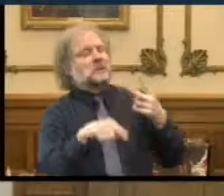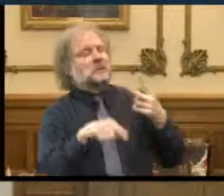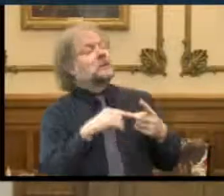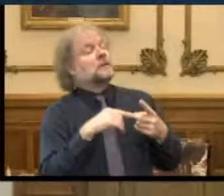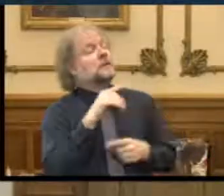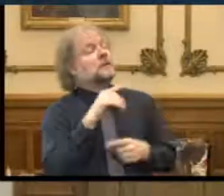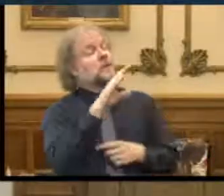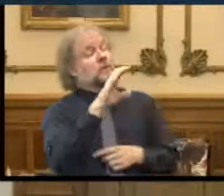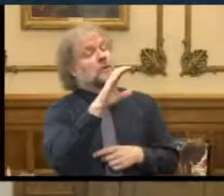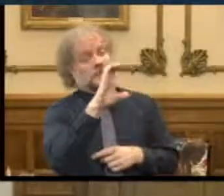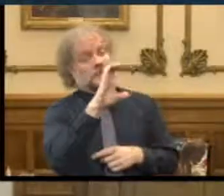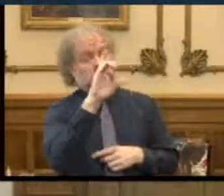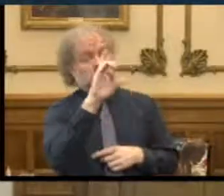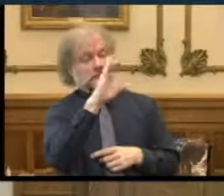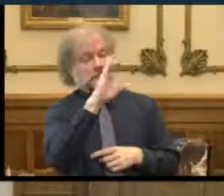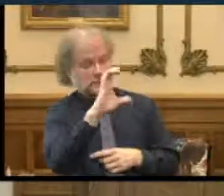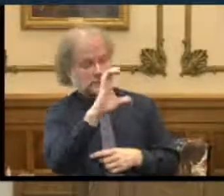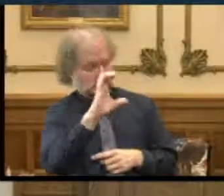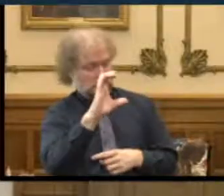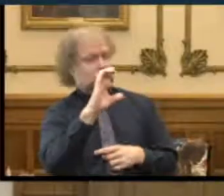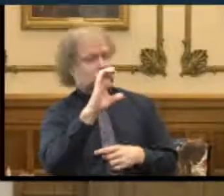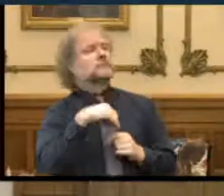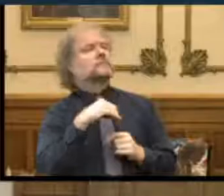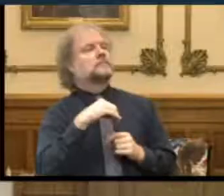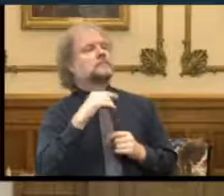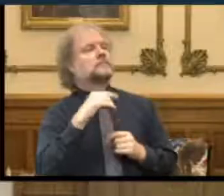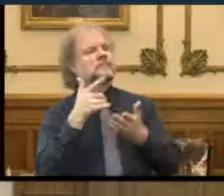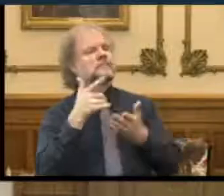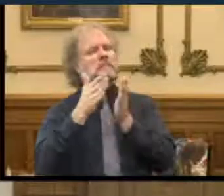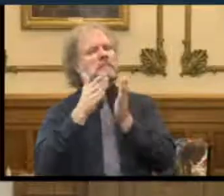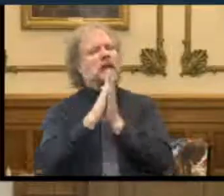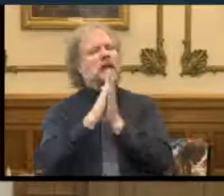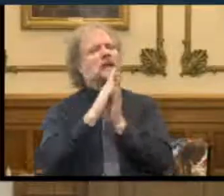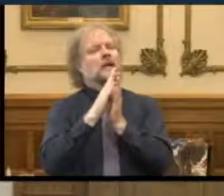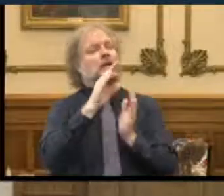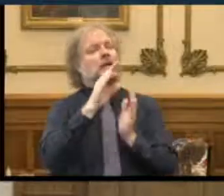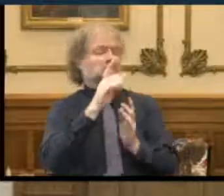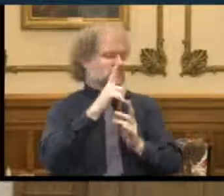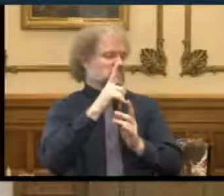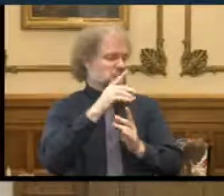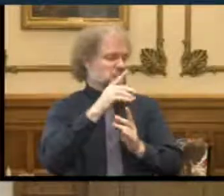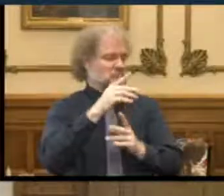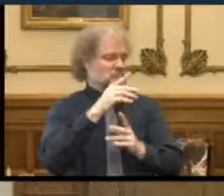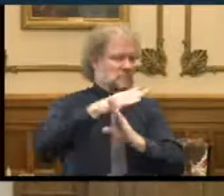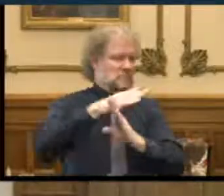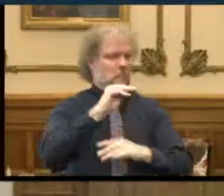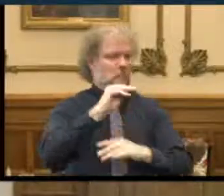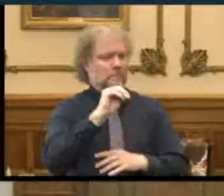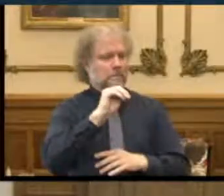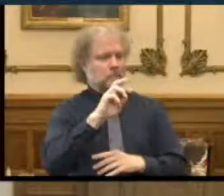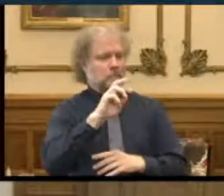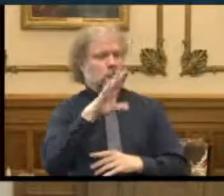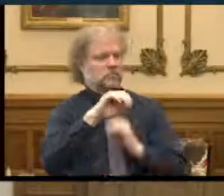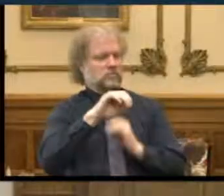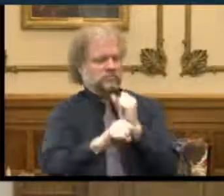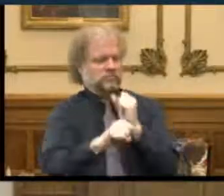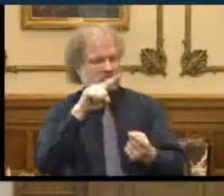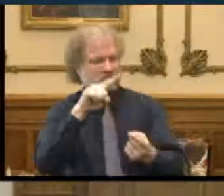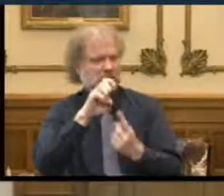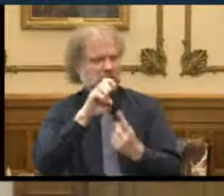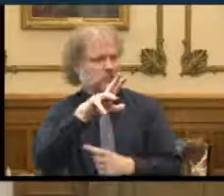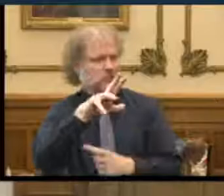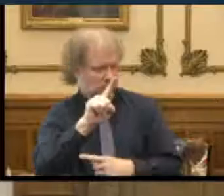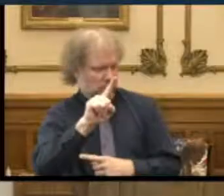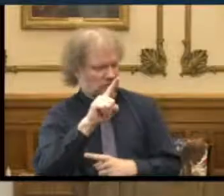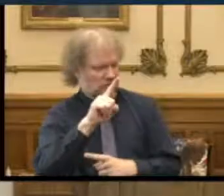So the CDC has asked for an extension of the moratorium until the end of December for renters. I'm